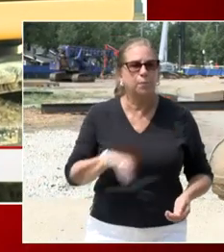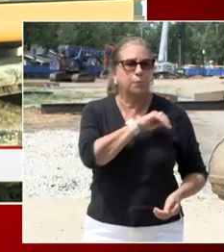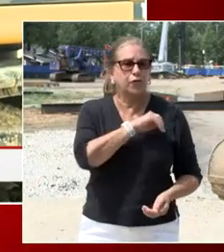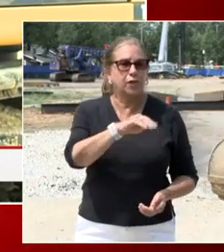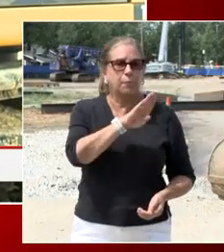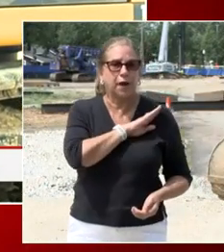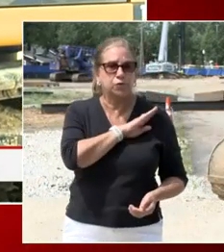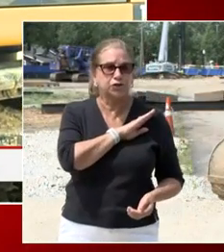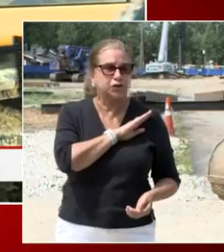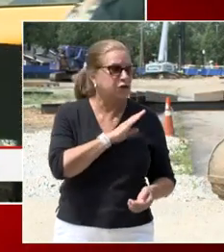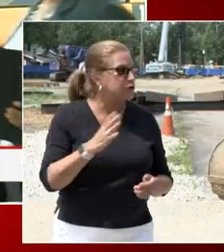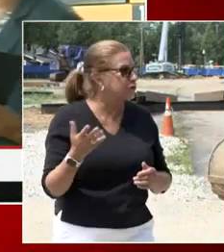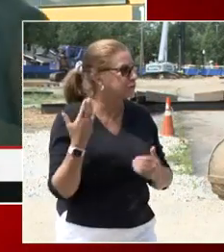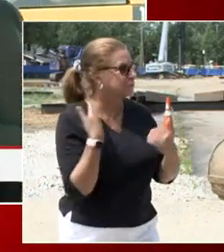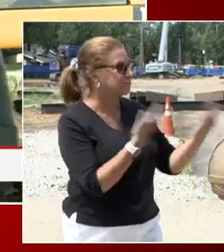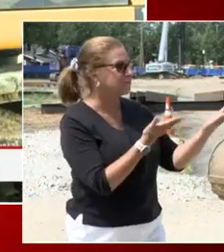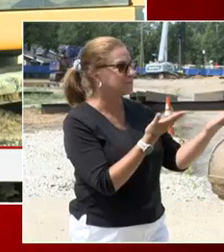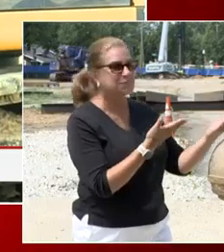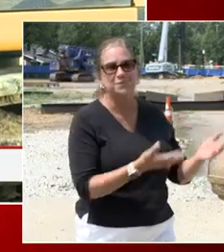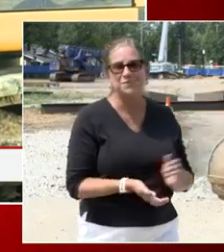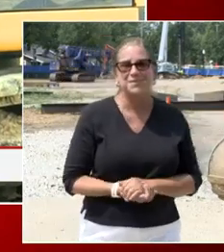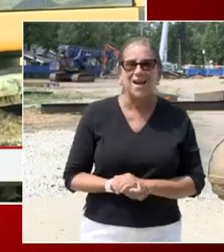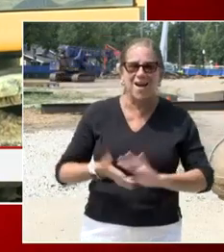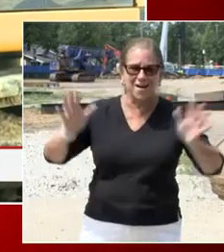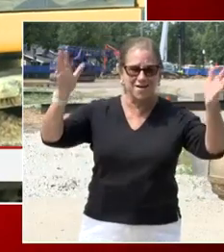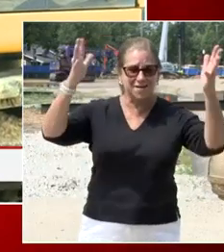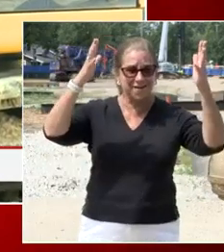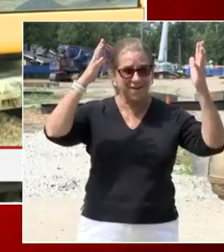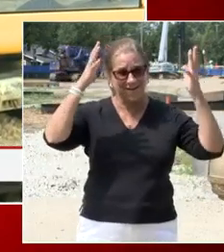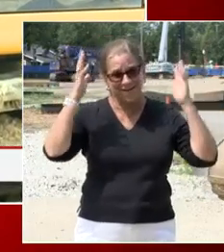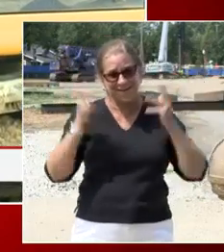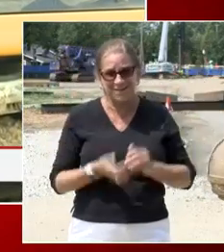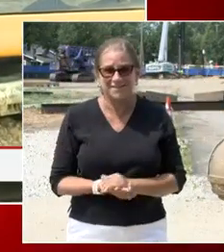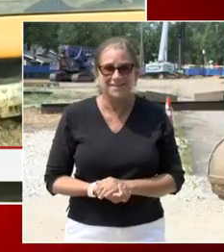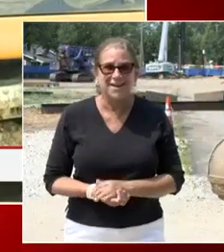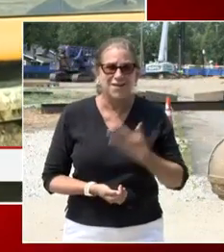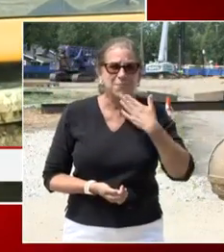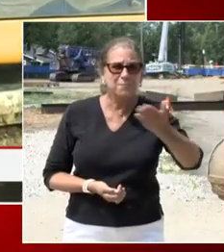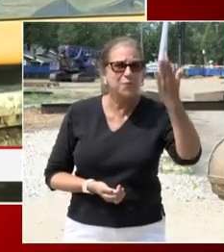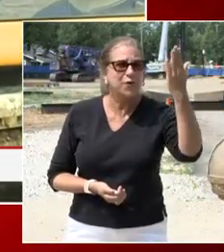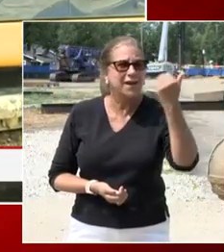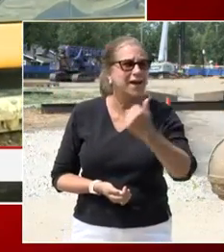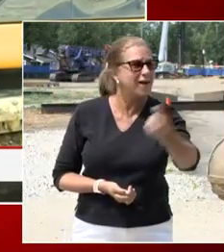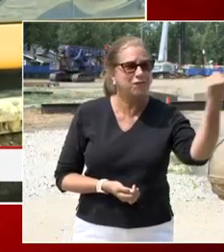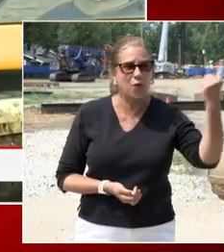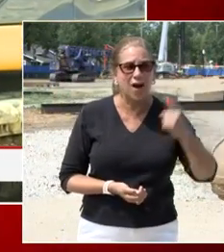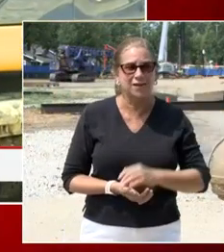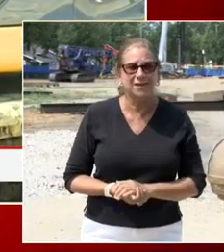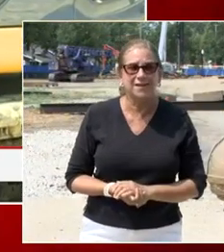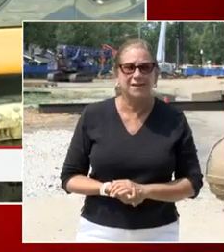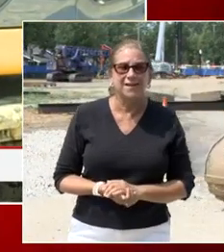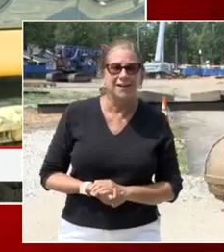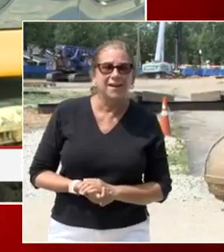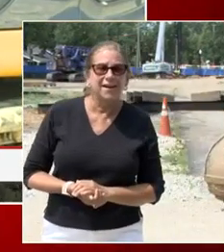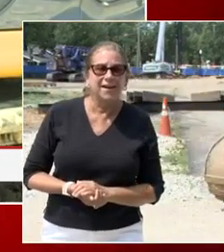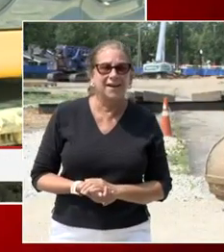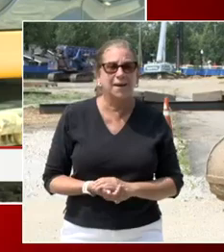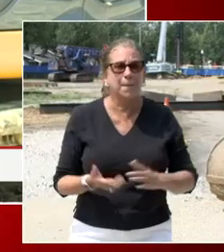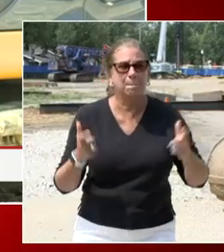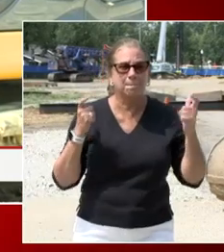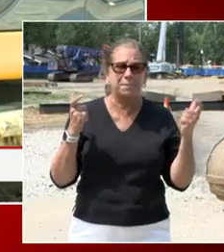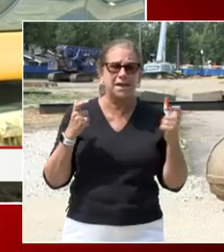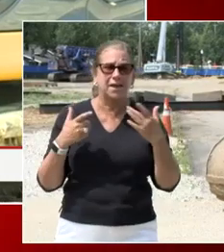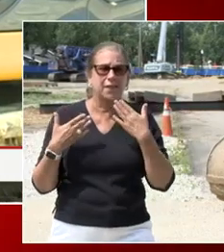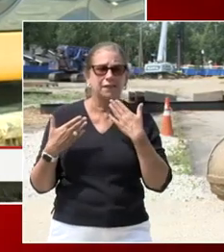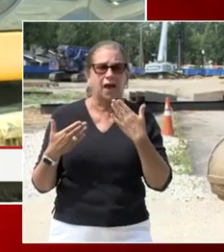Well, good morning, everybody. Let's give a big thank you to